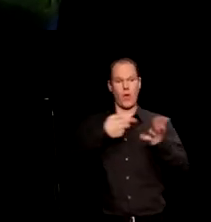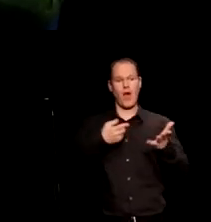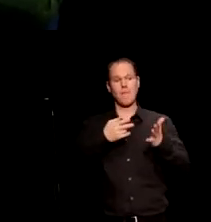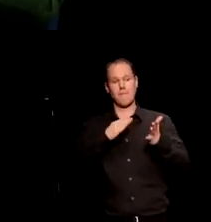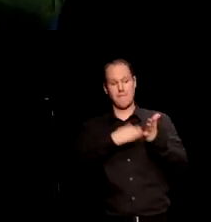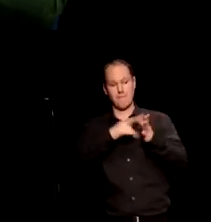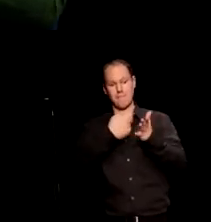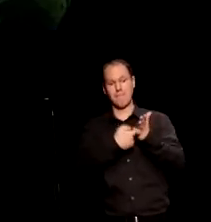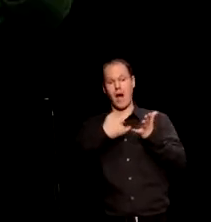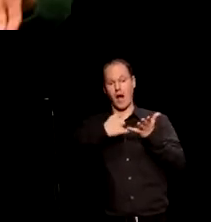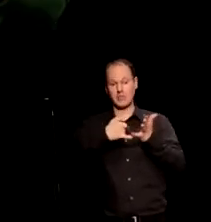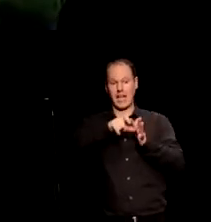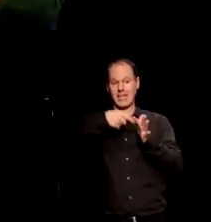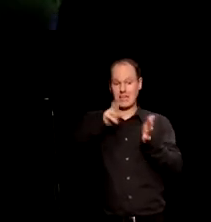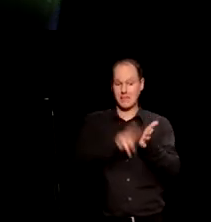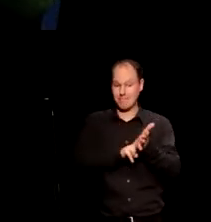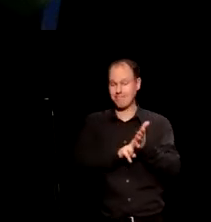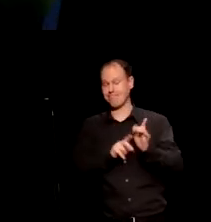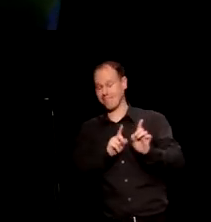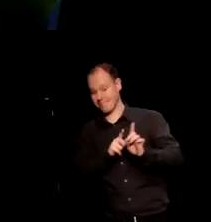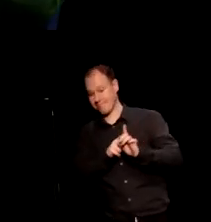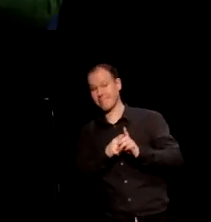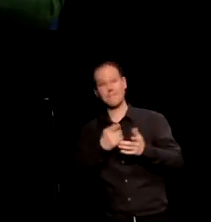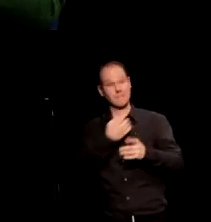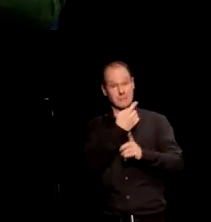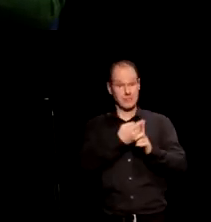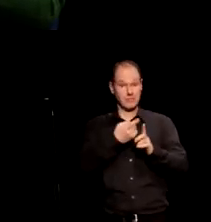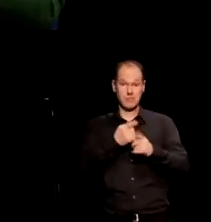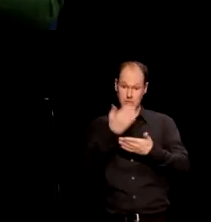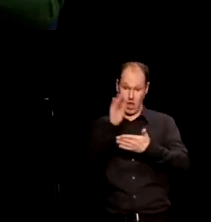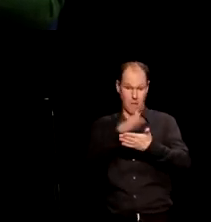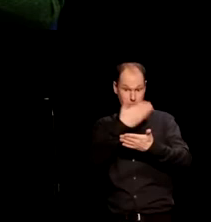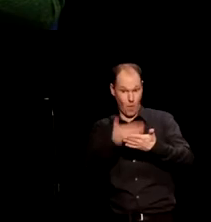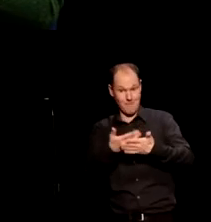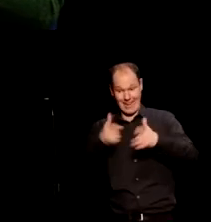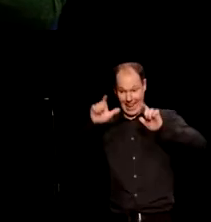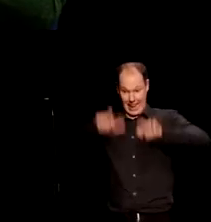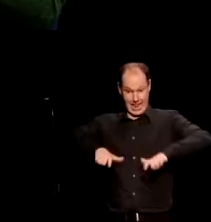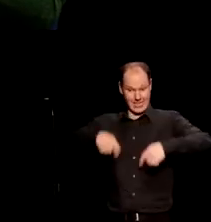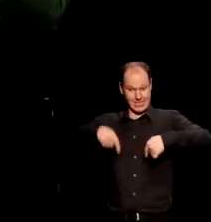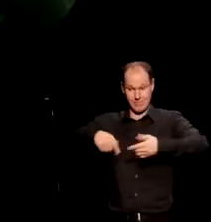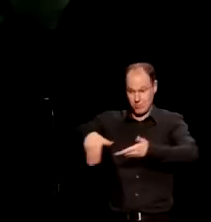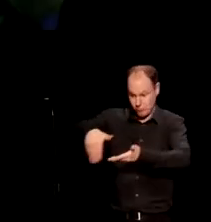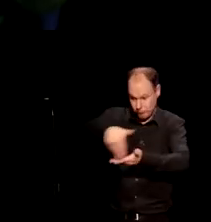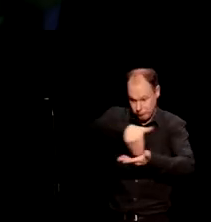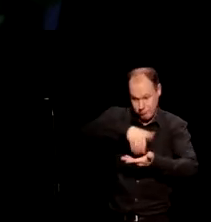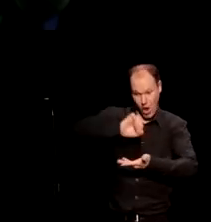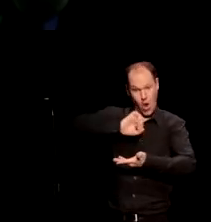a poet. People Tree Press here in Leeds has produced collections of her work.